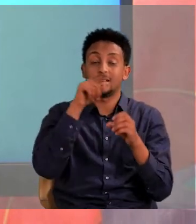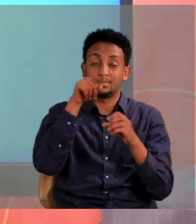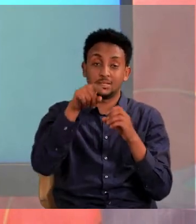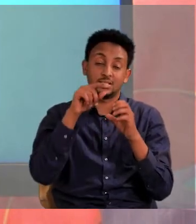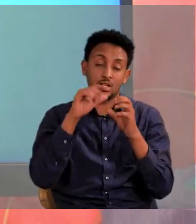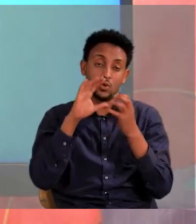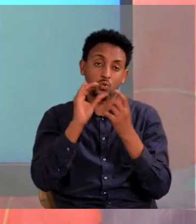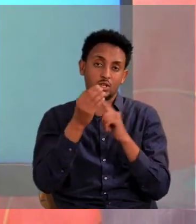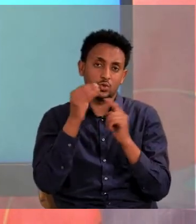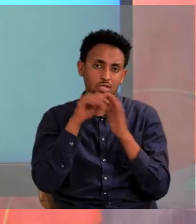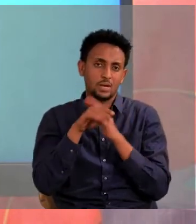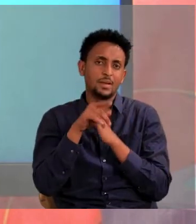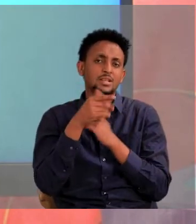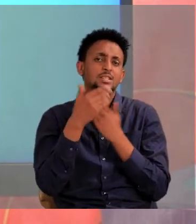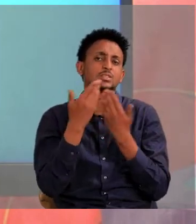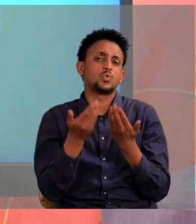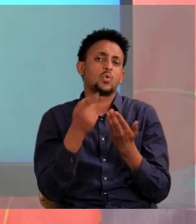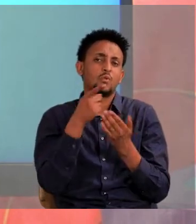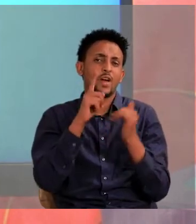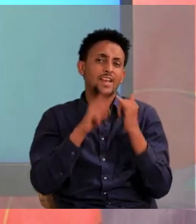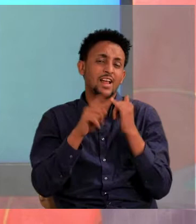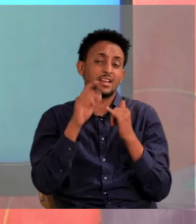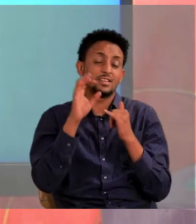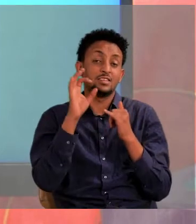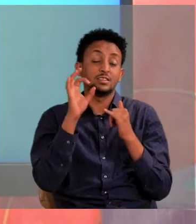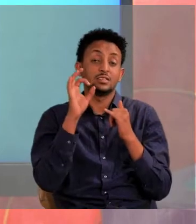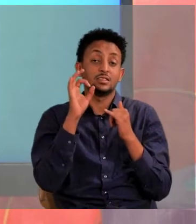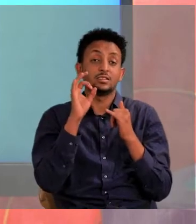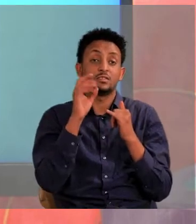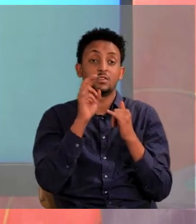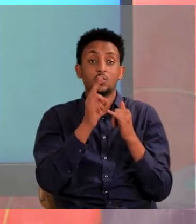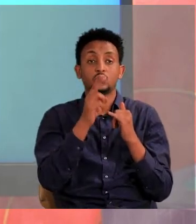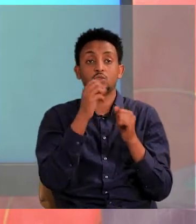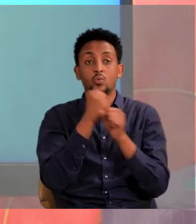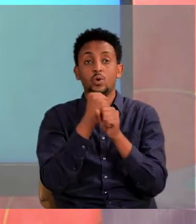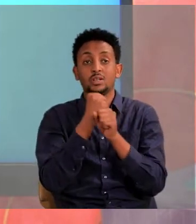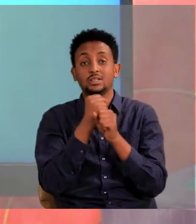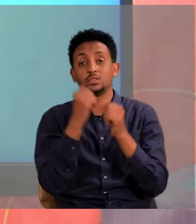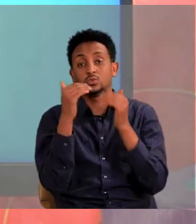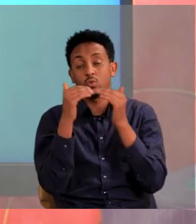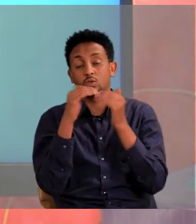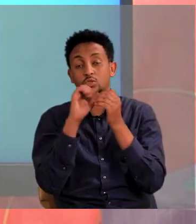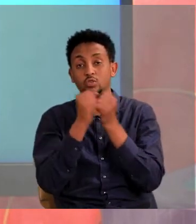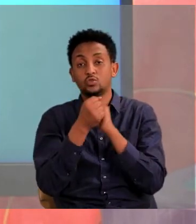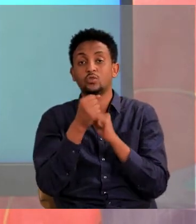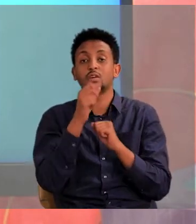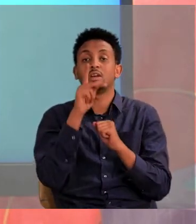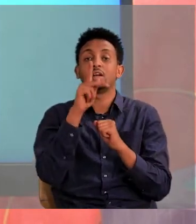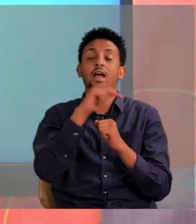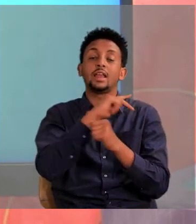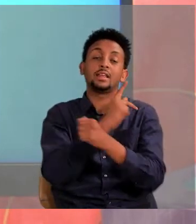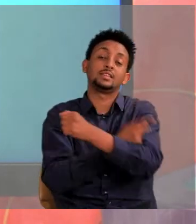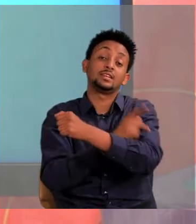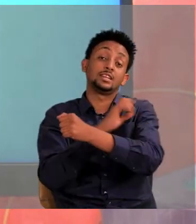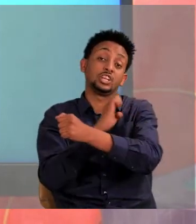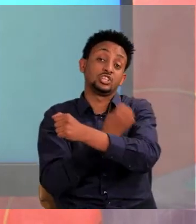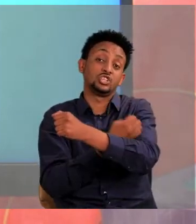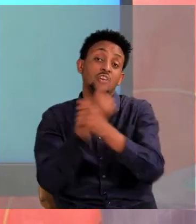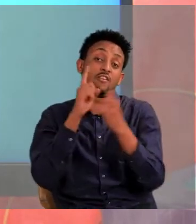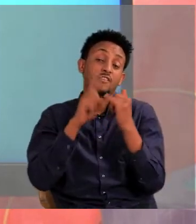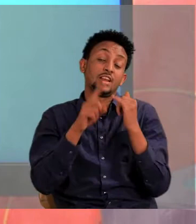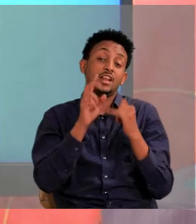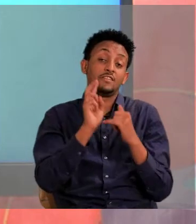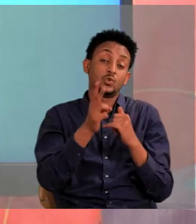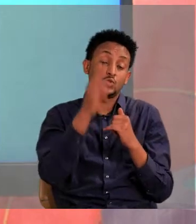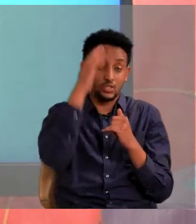object. Therefore, to find the final velocity, work energy theorem states that work is equals to the change of kinetic energy. The final